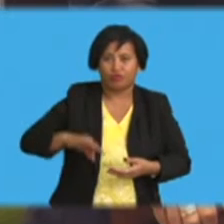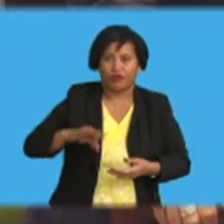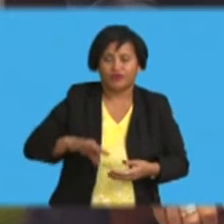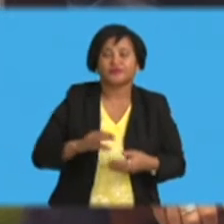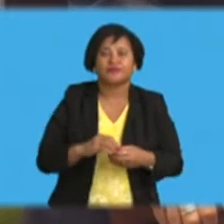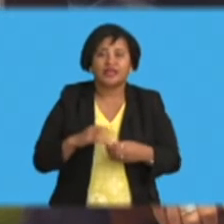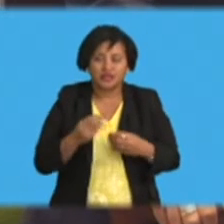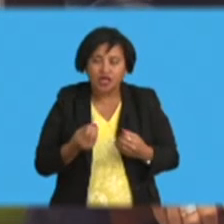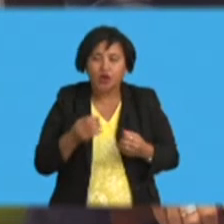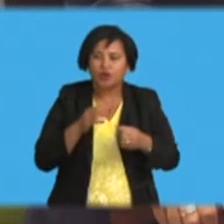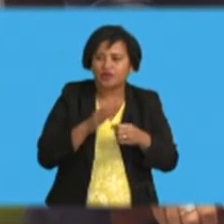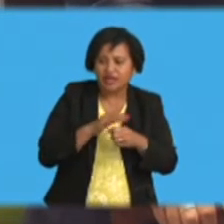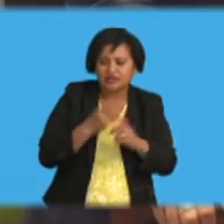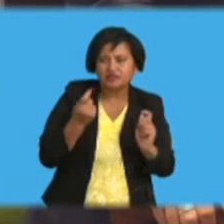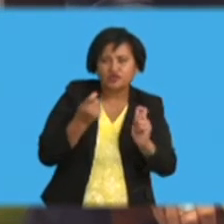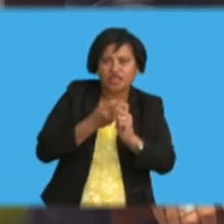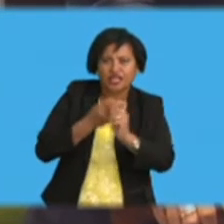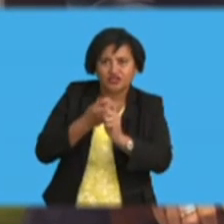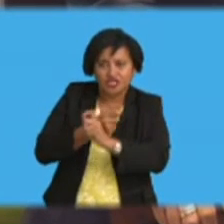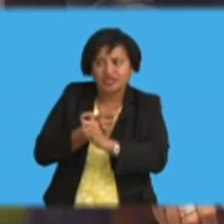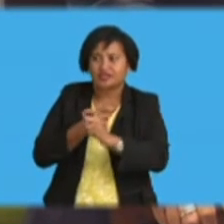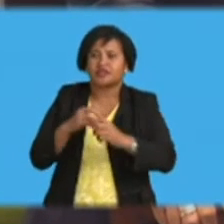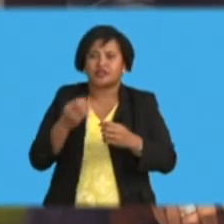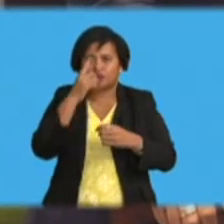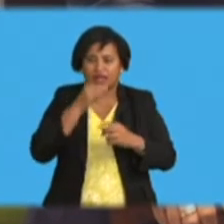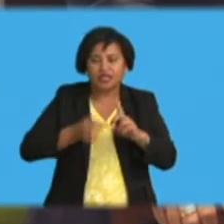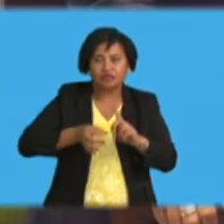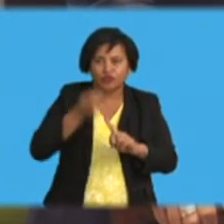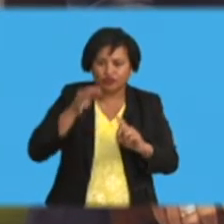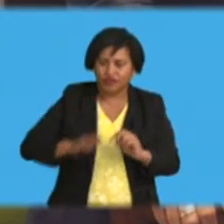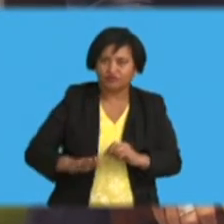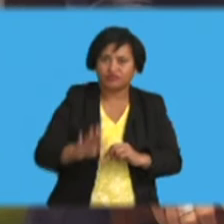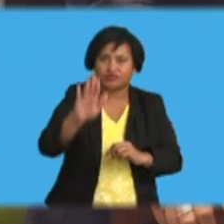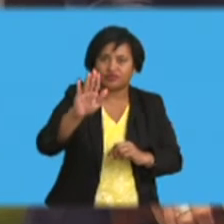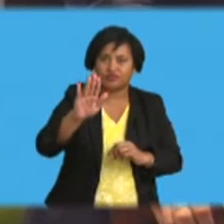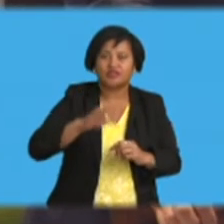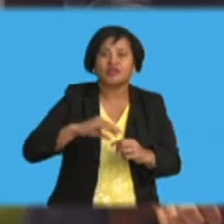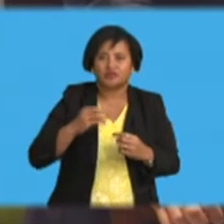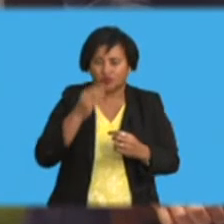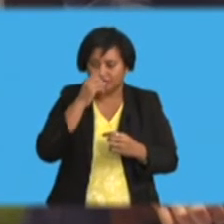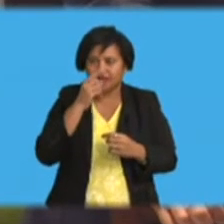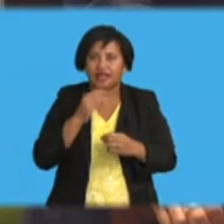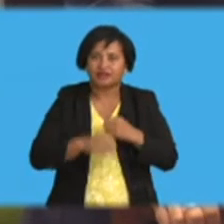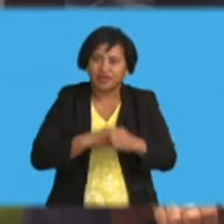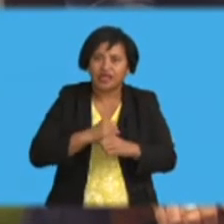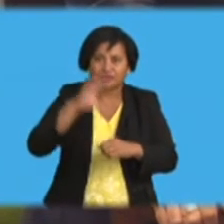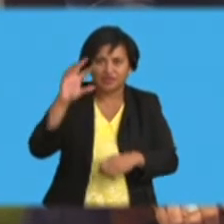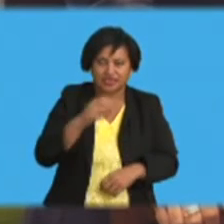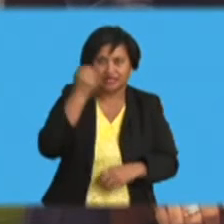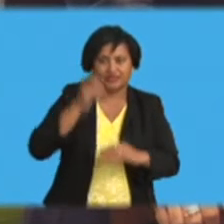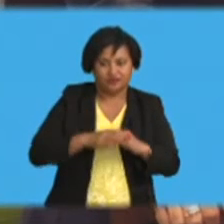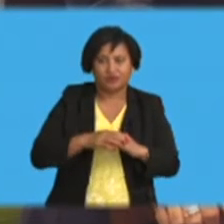critical reform measures aimed at providing the airline with a solid foundation to enable it to return to profitability and to bolster our